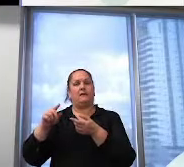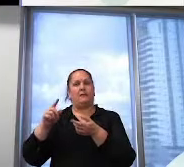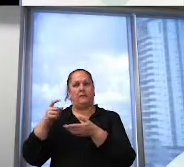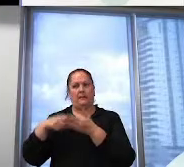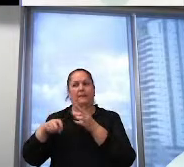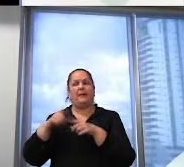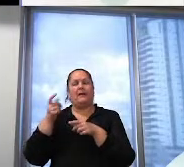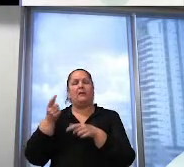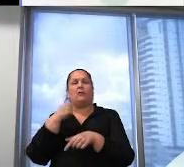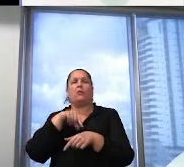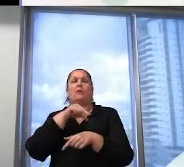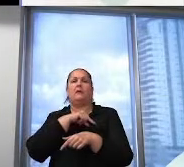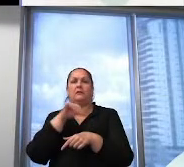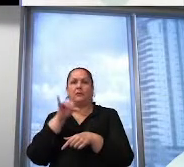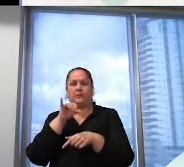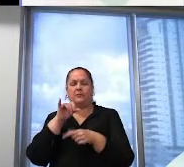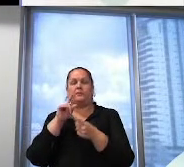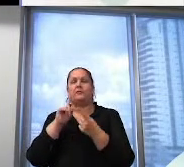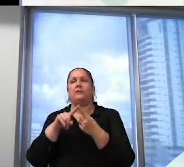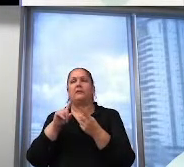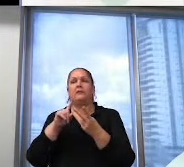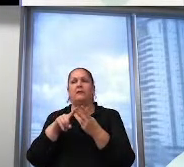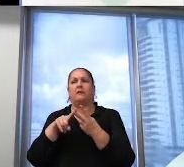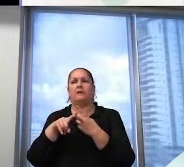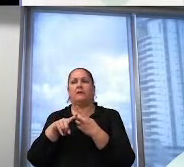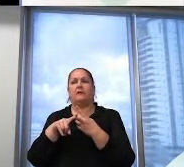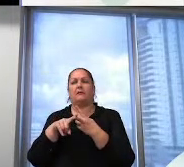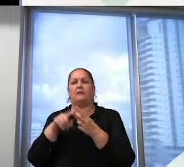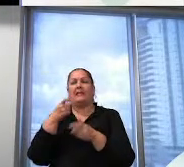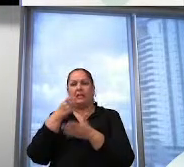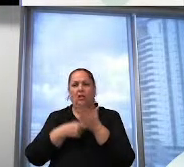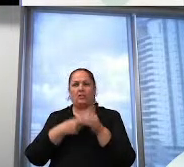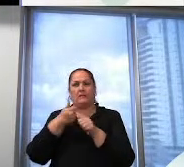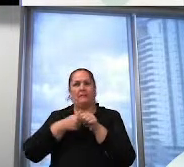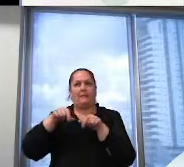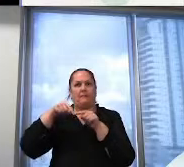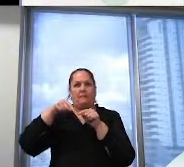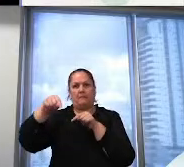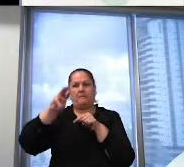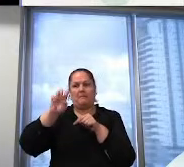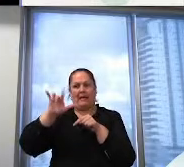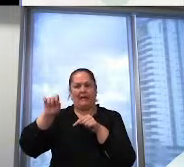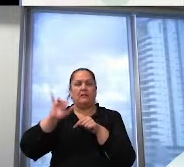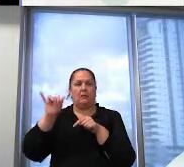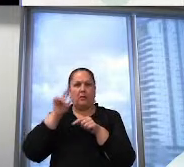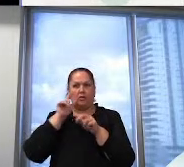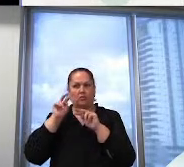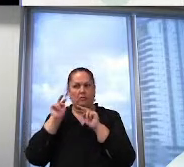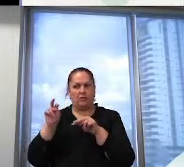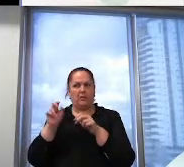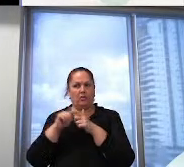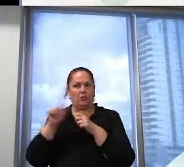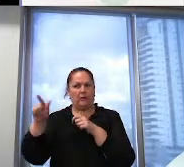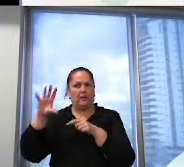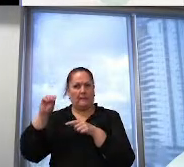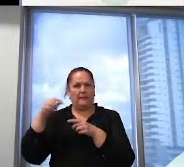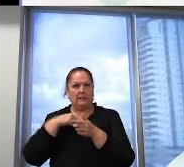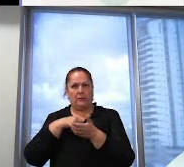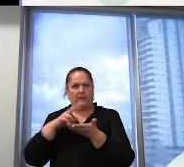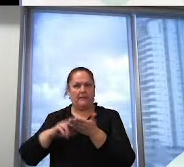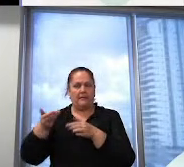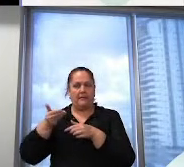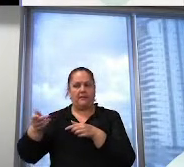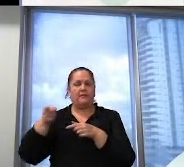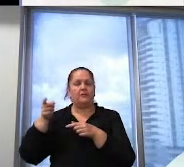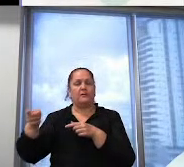work that needs to be completed. And then there's also a cost per mile that we're also monitoring with our